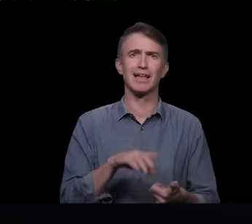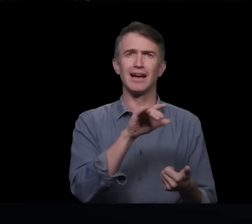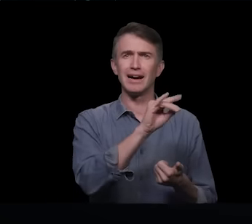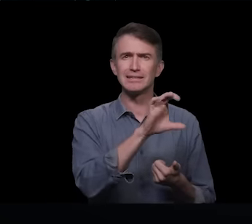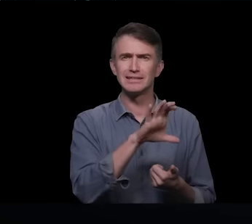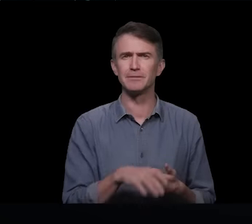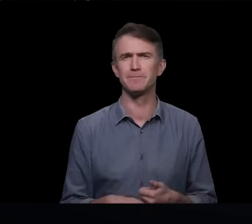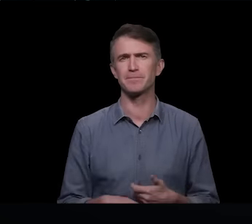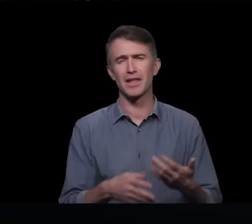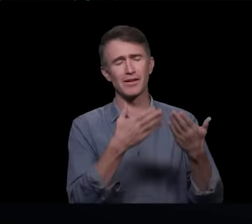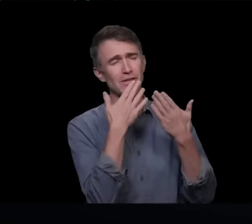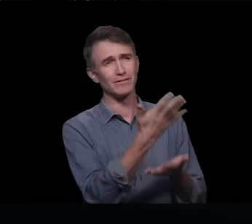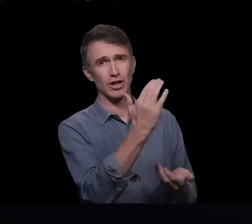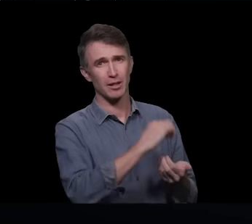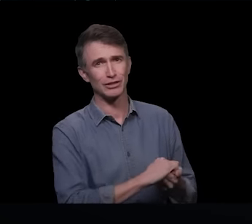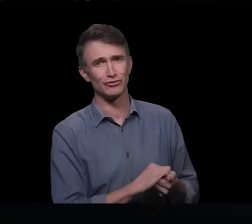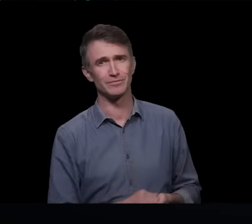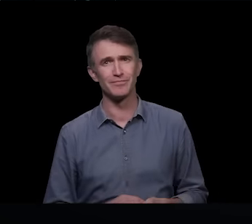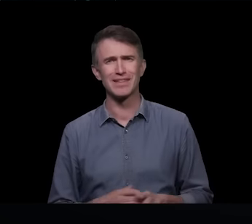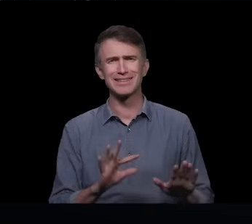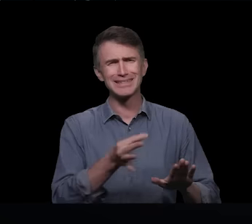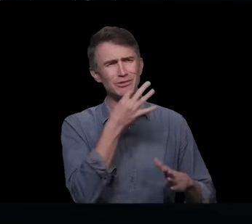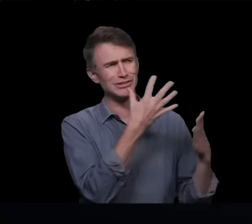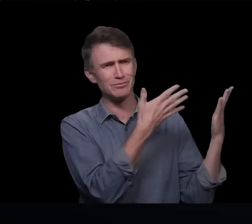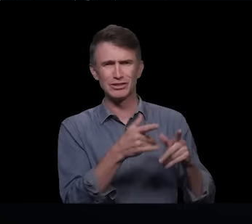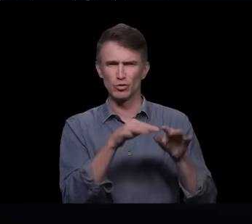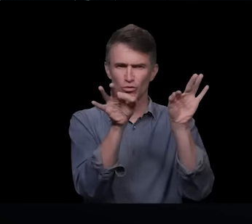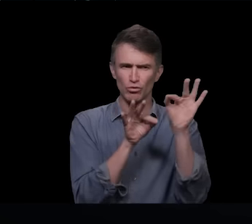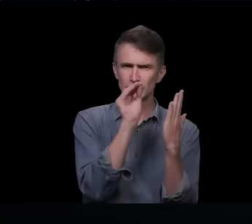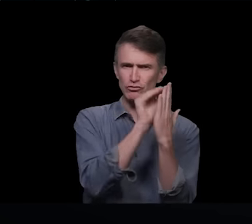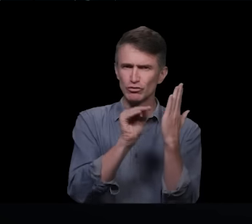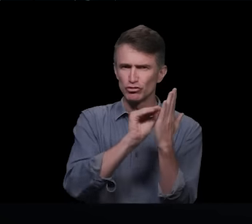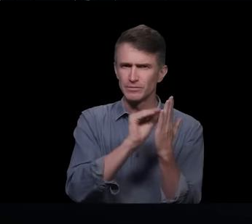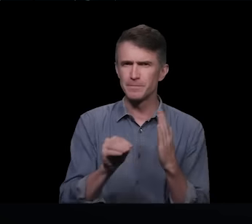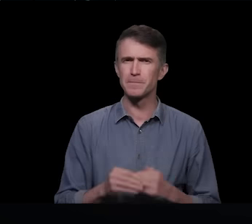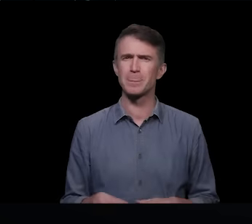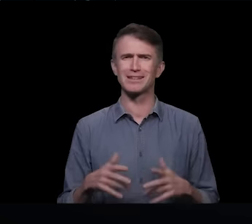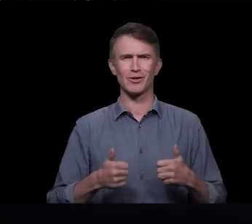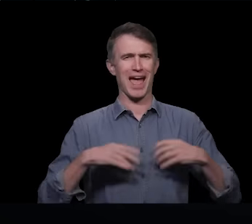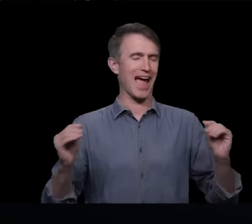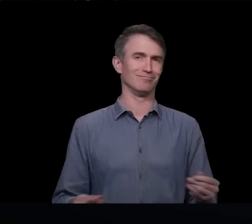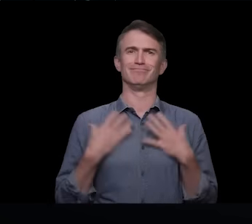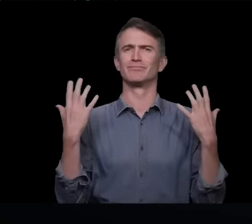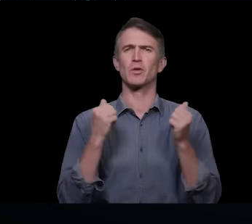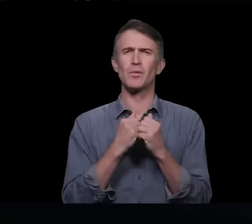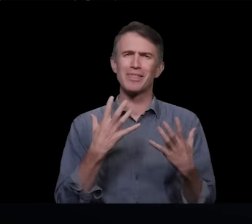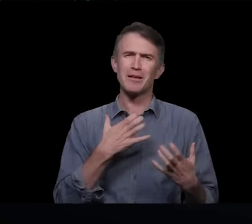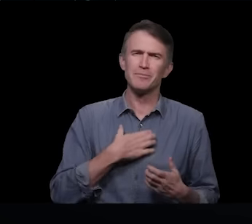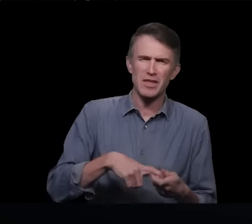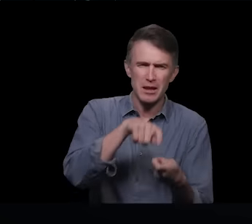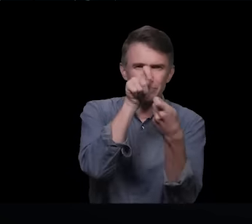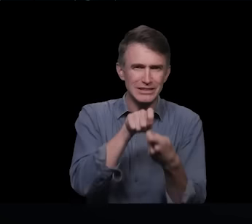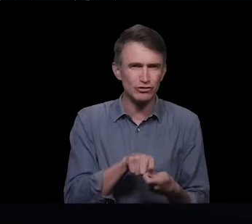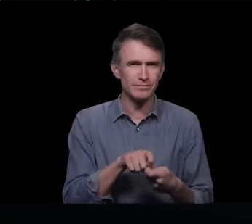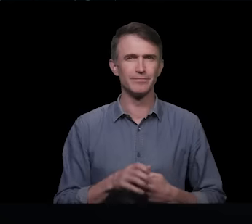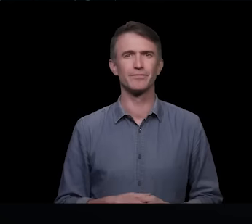IDC, thank you for your collaboration and expertise in bringing these descriptions to life with such care and